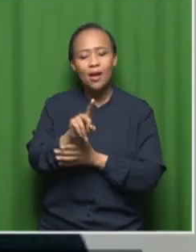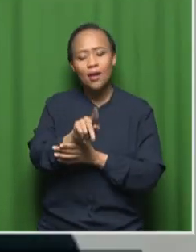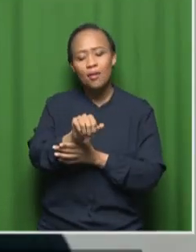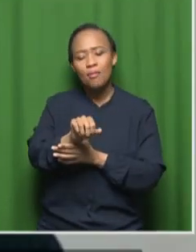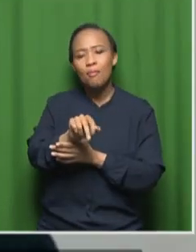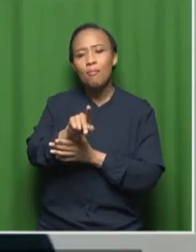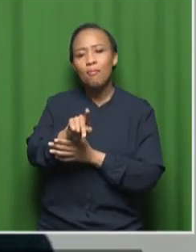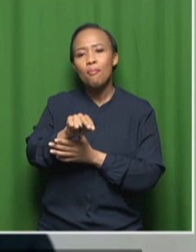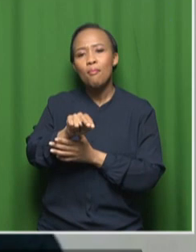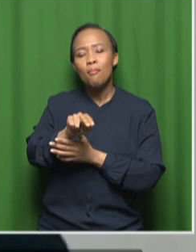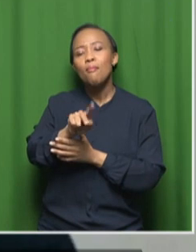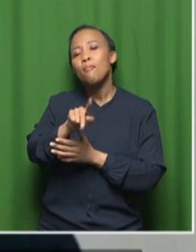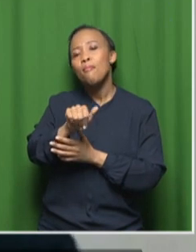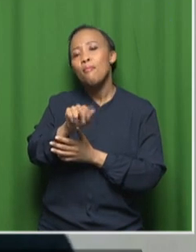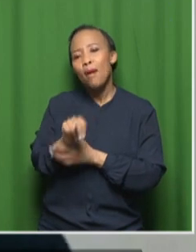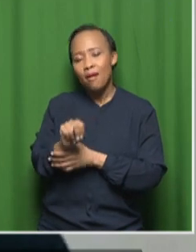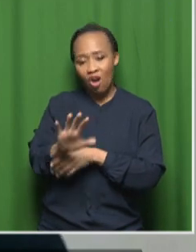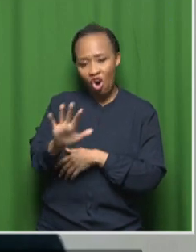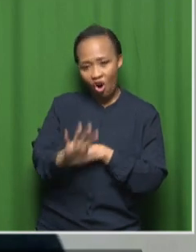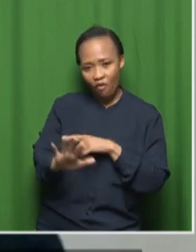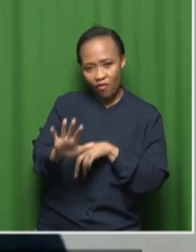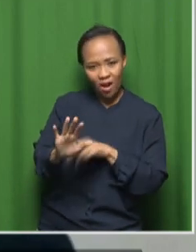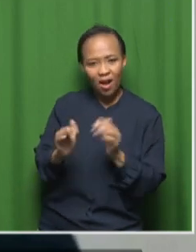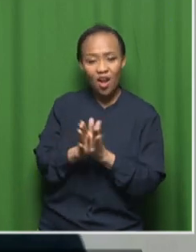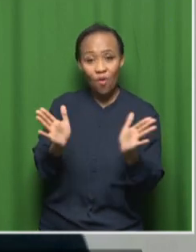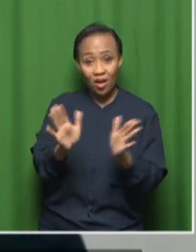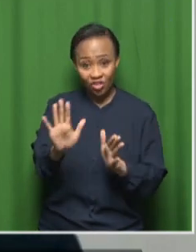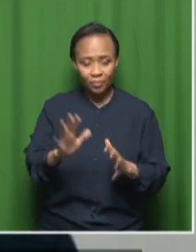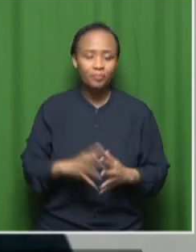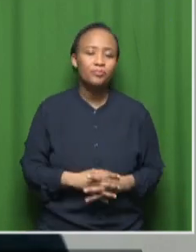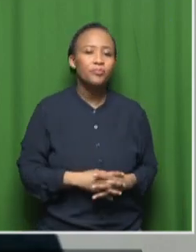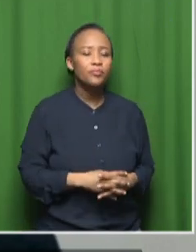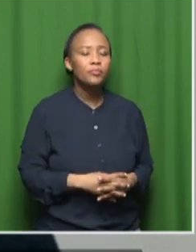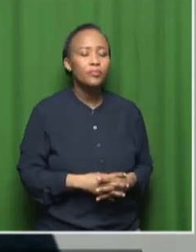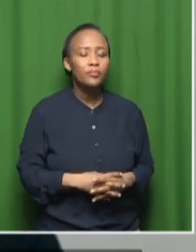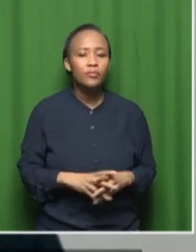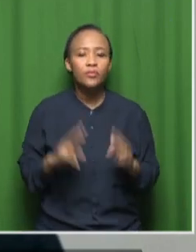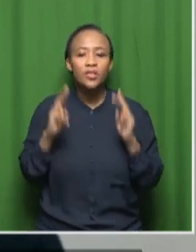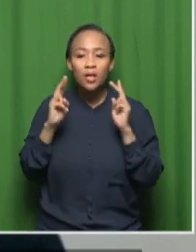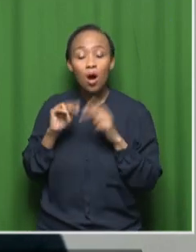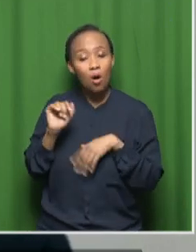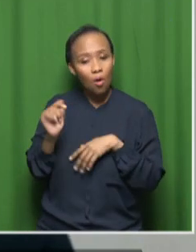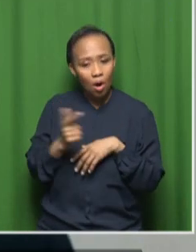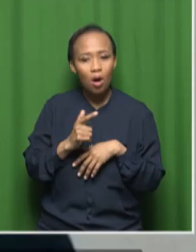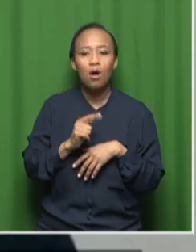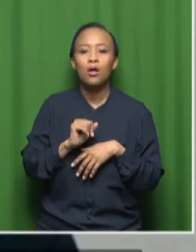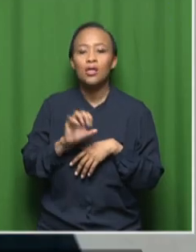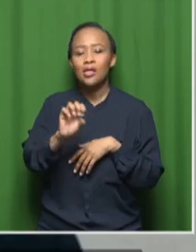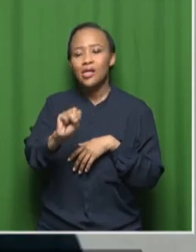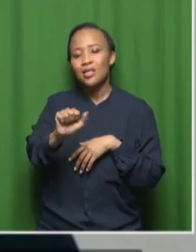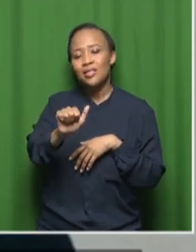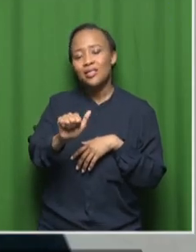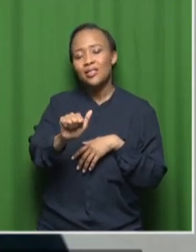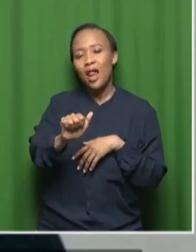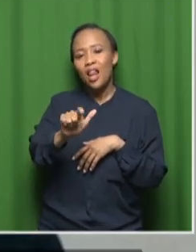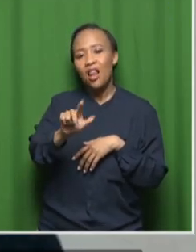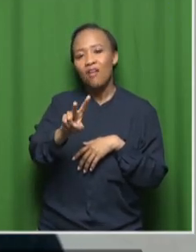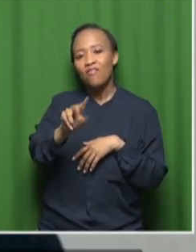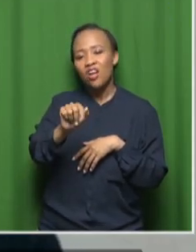Yes, let me start by saying, as you may be aware, and our viewers are aware, that the Salvation Army is a Christian organization.